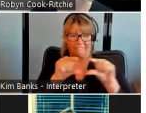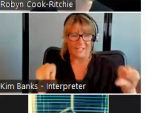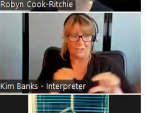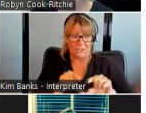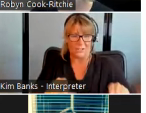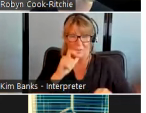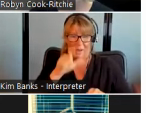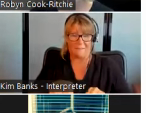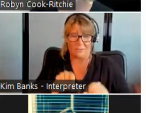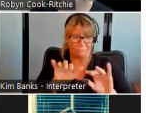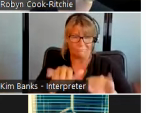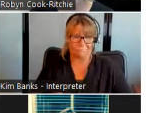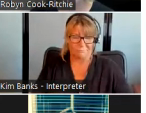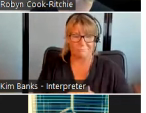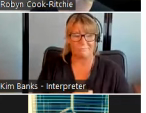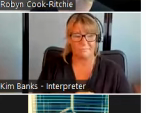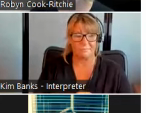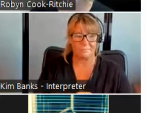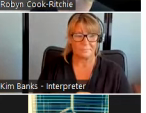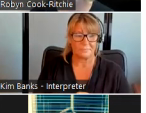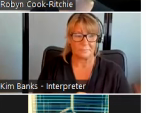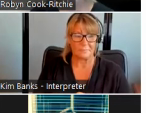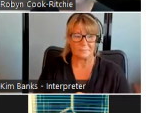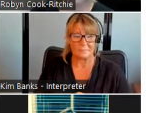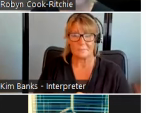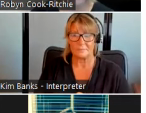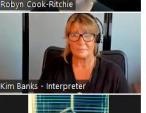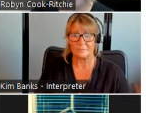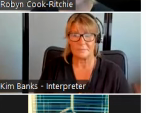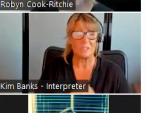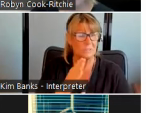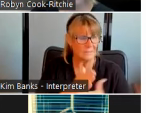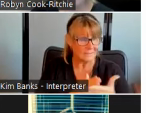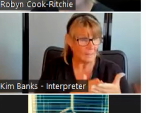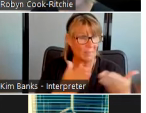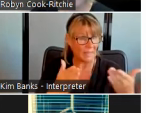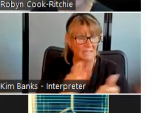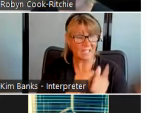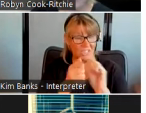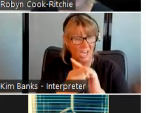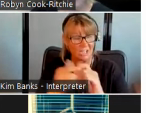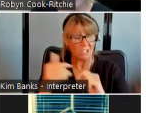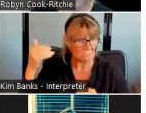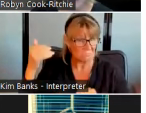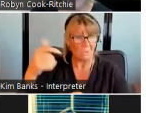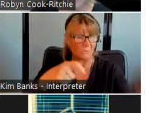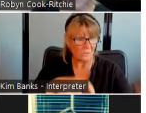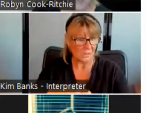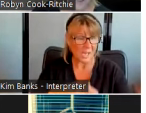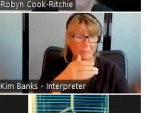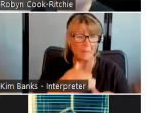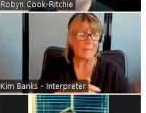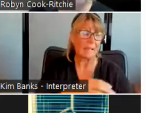there are certain things that change over time, and that's probably a good example of something that's changed